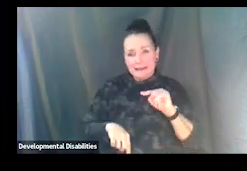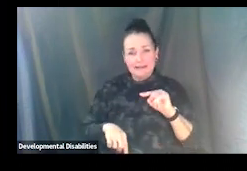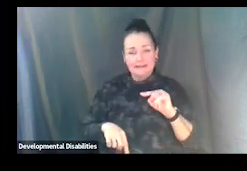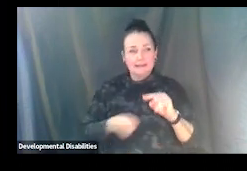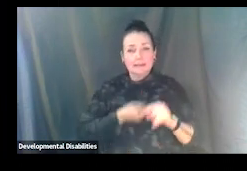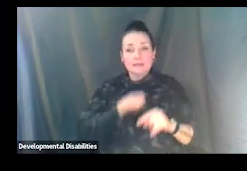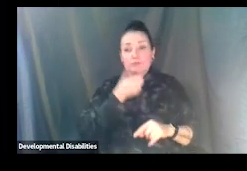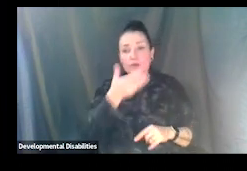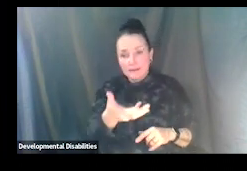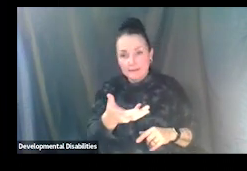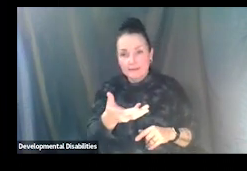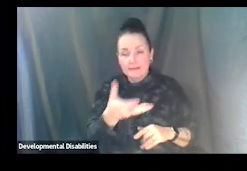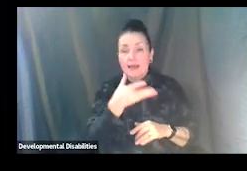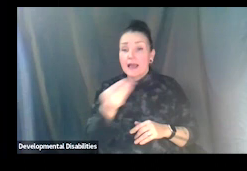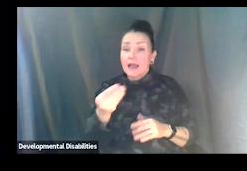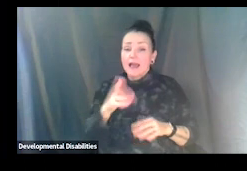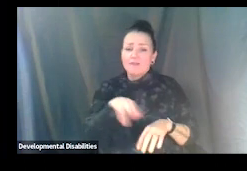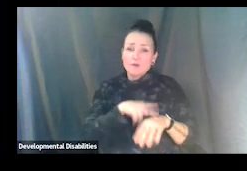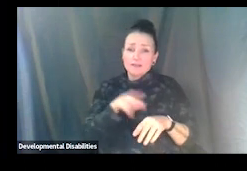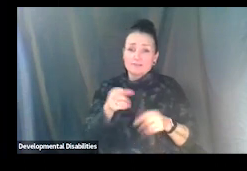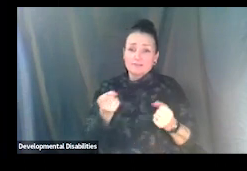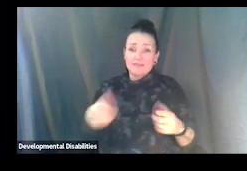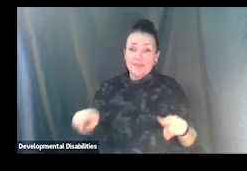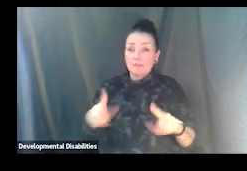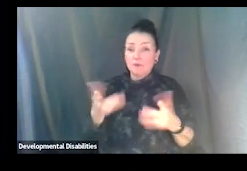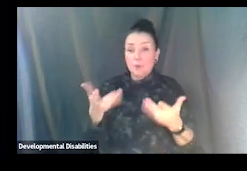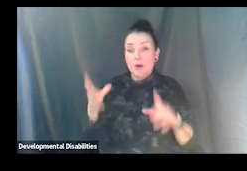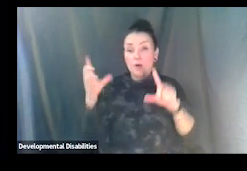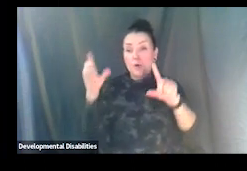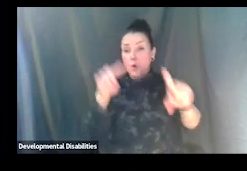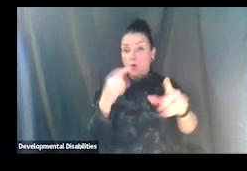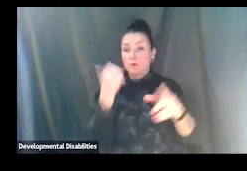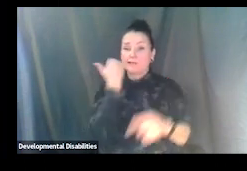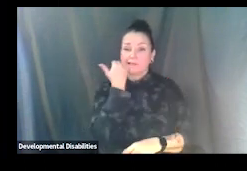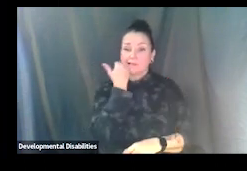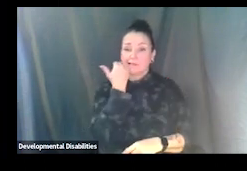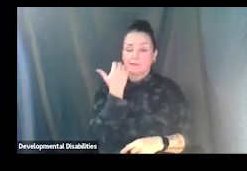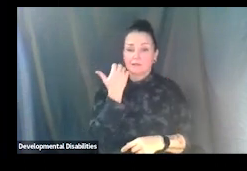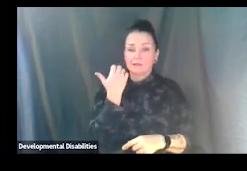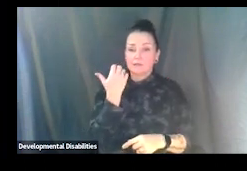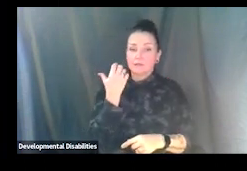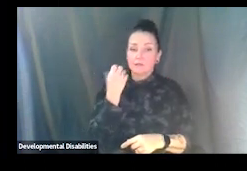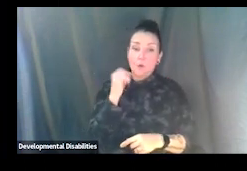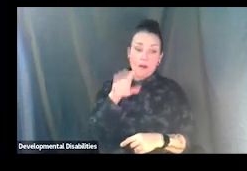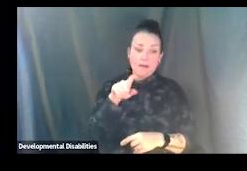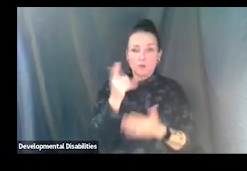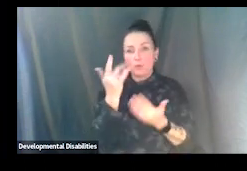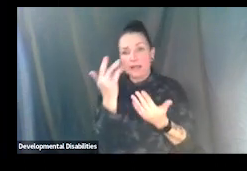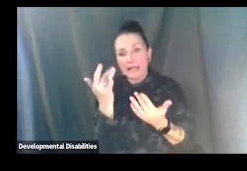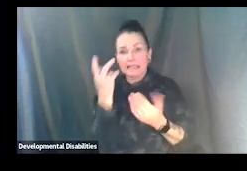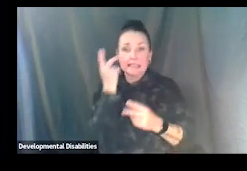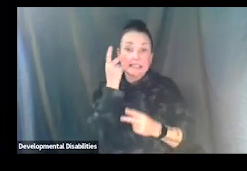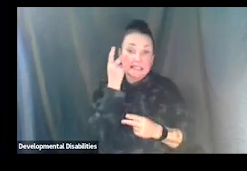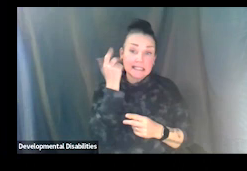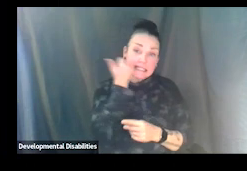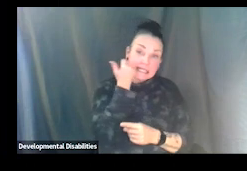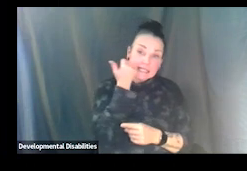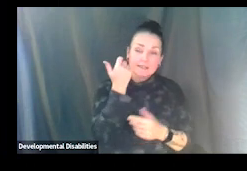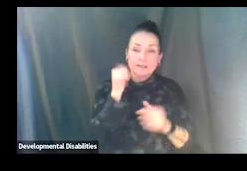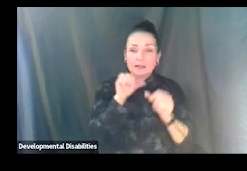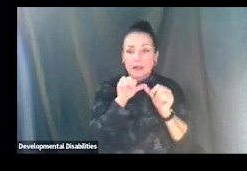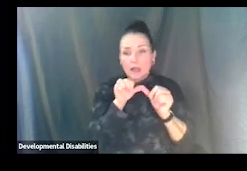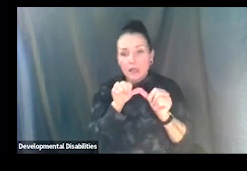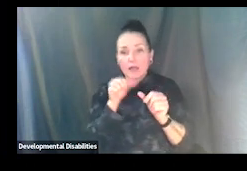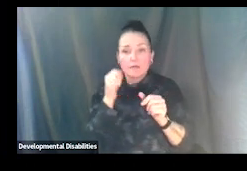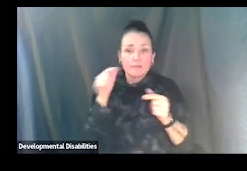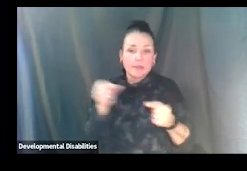issue and may be related to aggression. I think, assuming we've ruled those out, I think the bigger problem really is a developmental component,